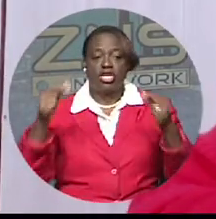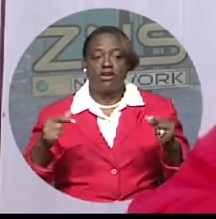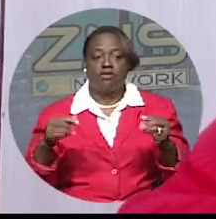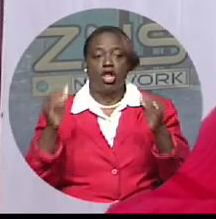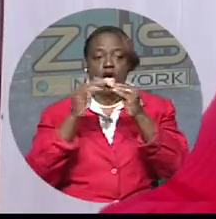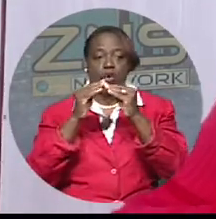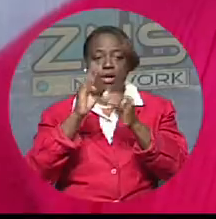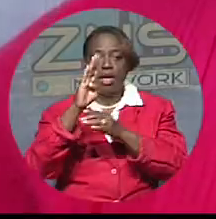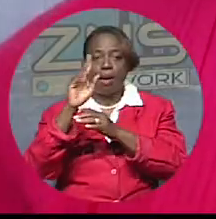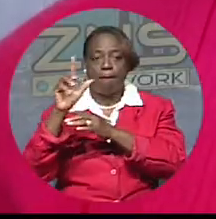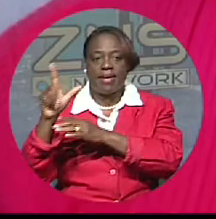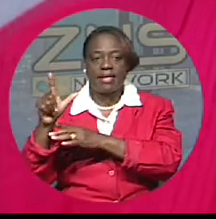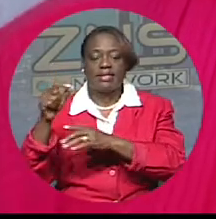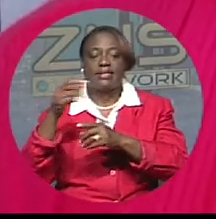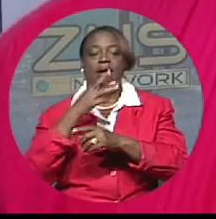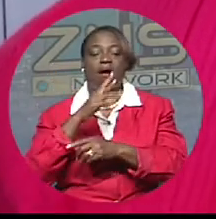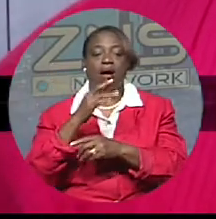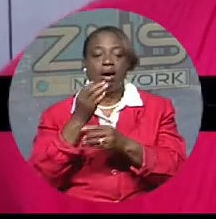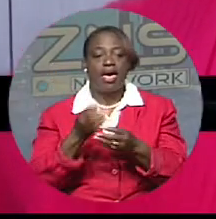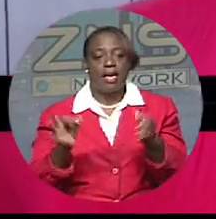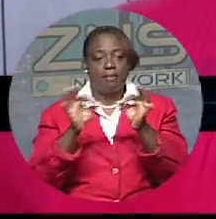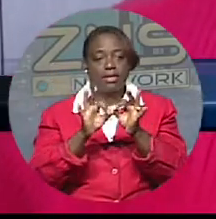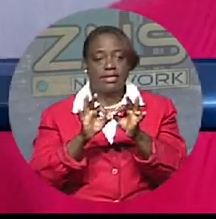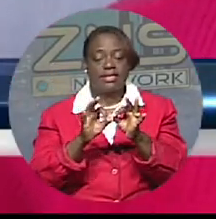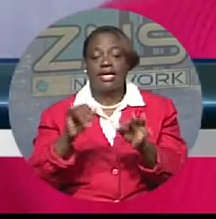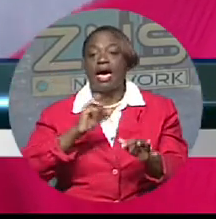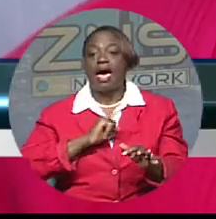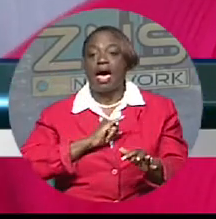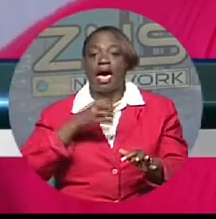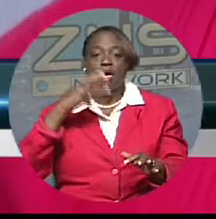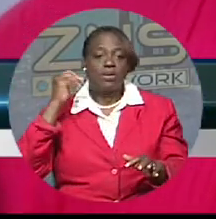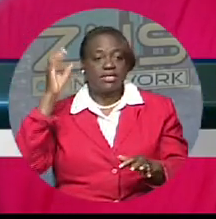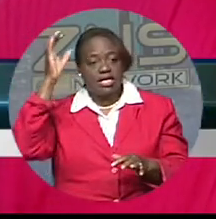are important. I was very concerned about